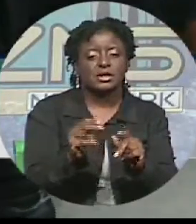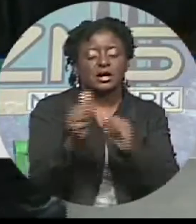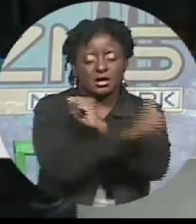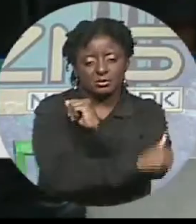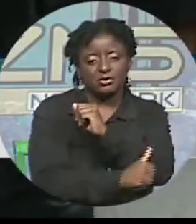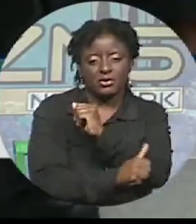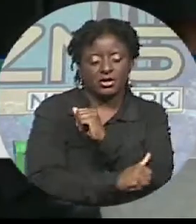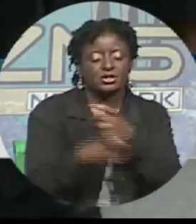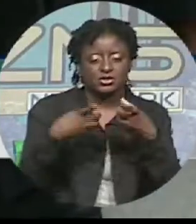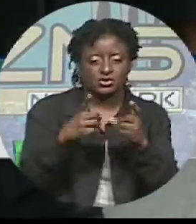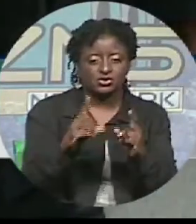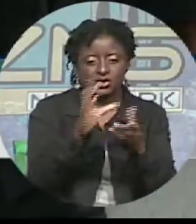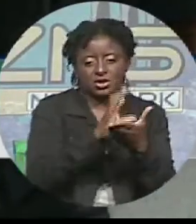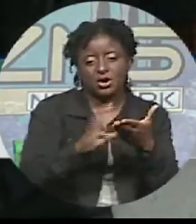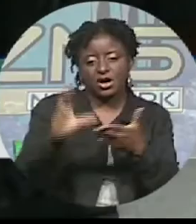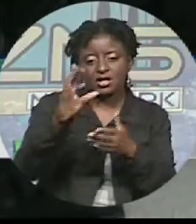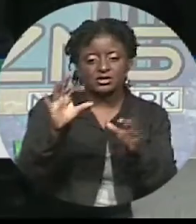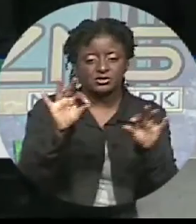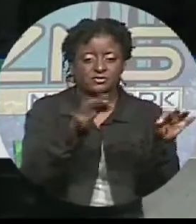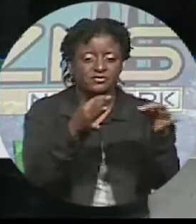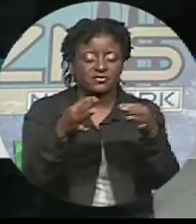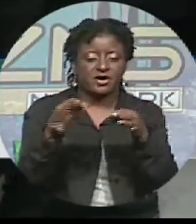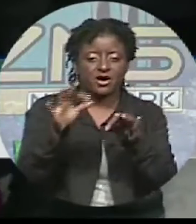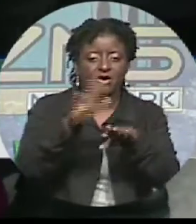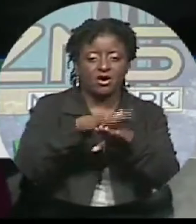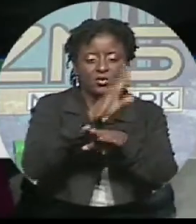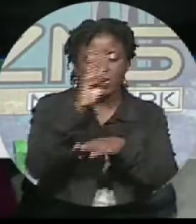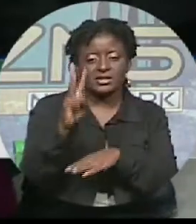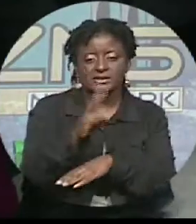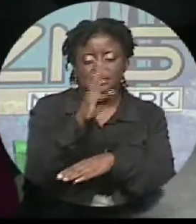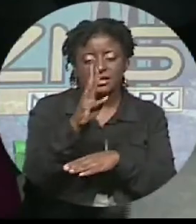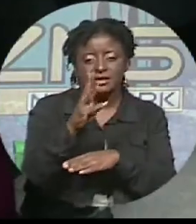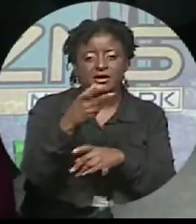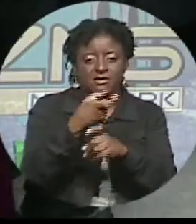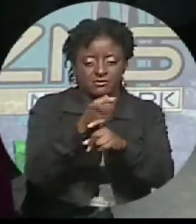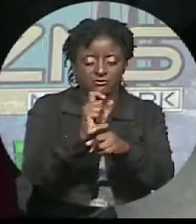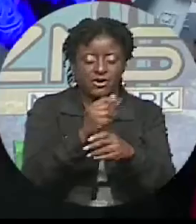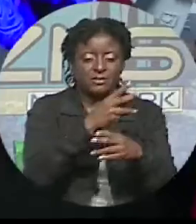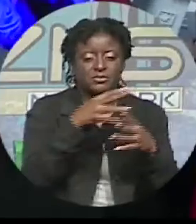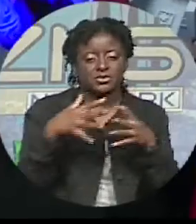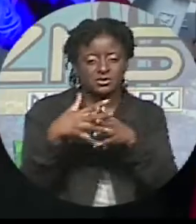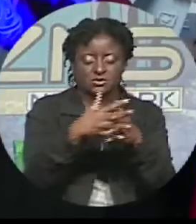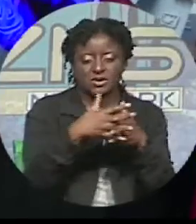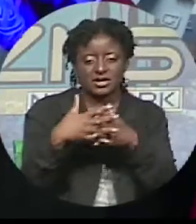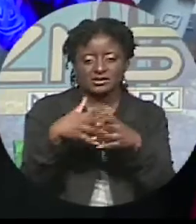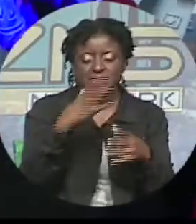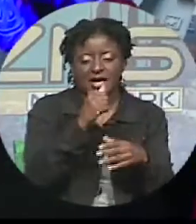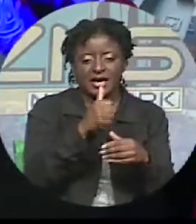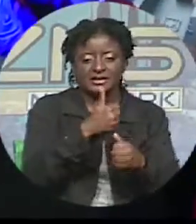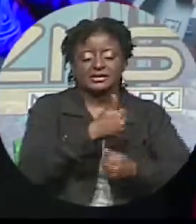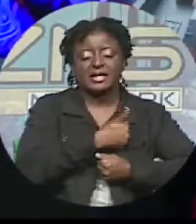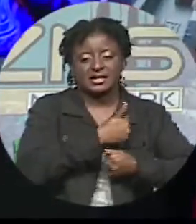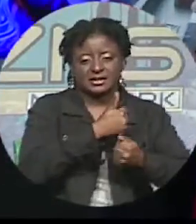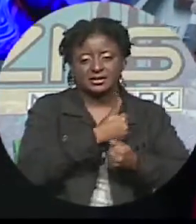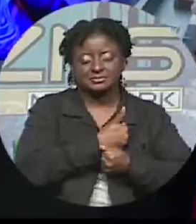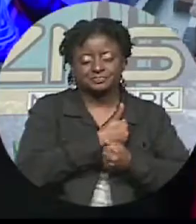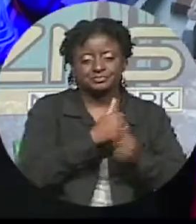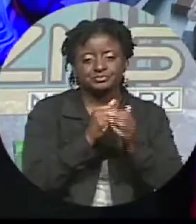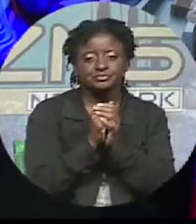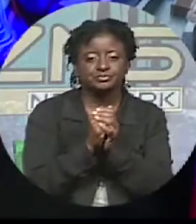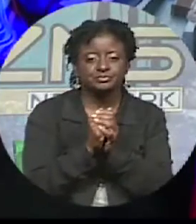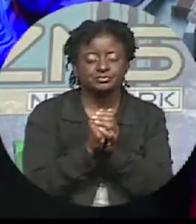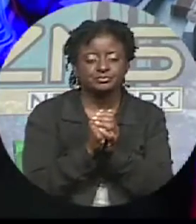Wednesday. A number of colleges from the United States and Canada, including Bethune-Cookman University and Fanshawe College, were